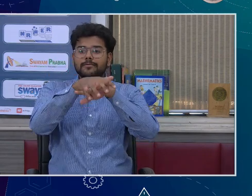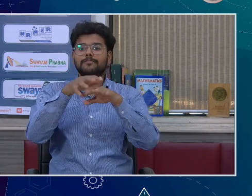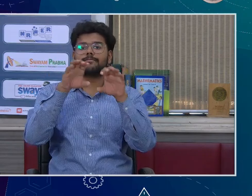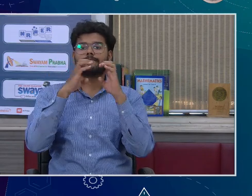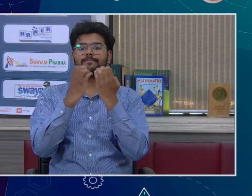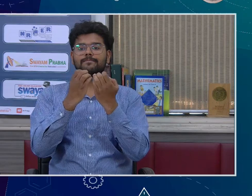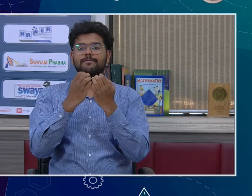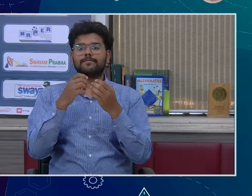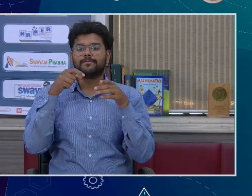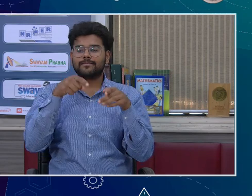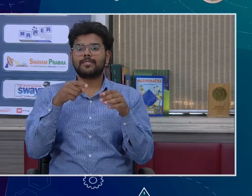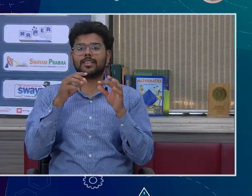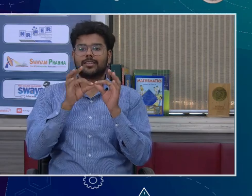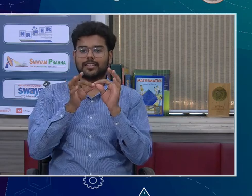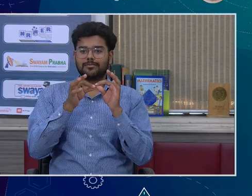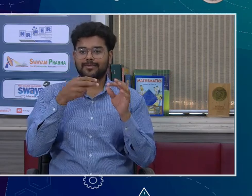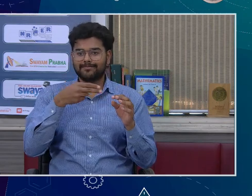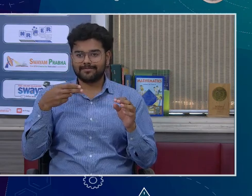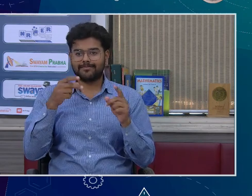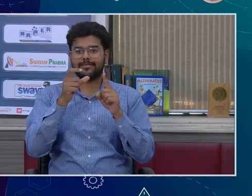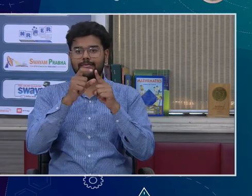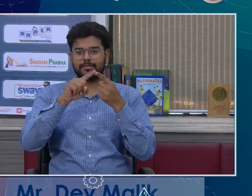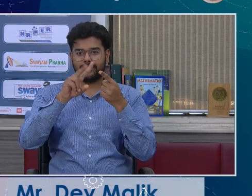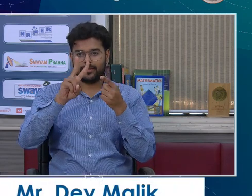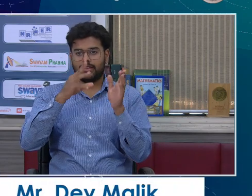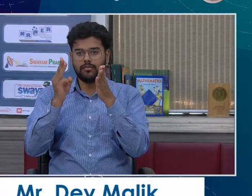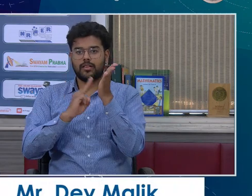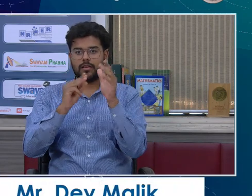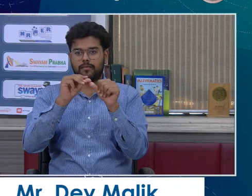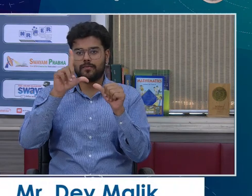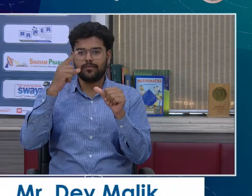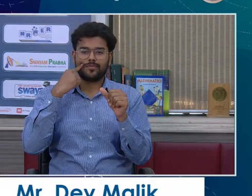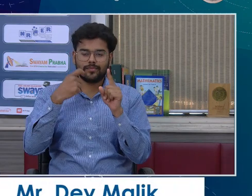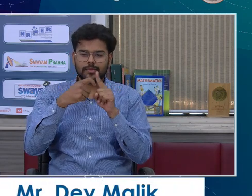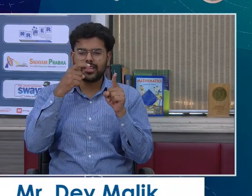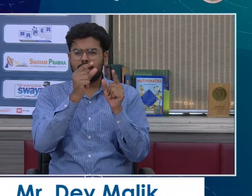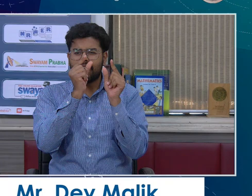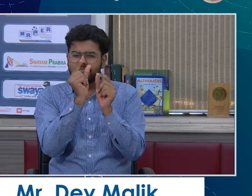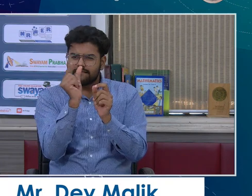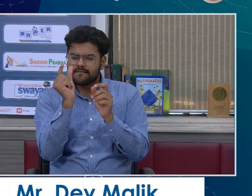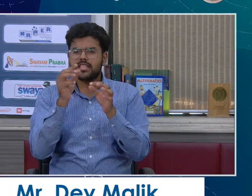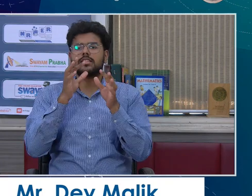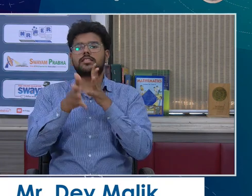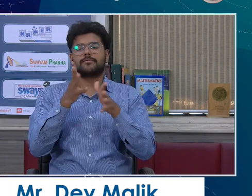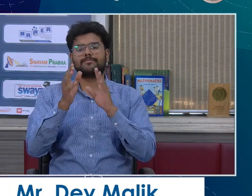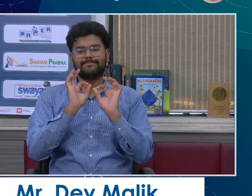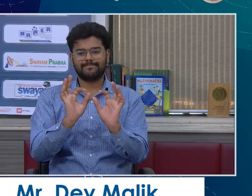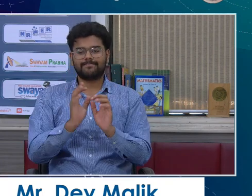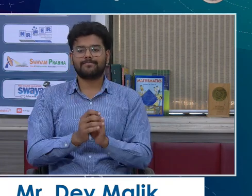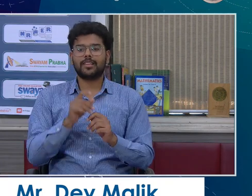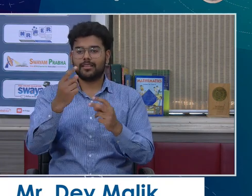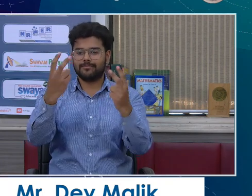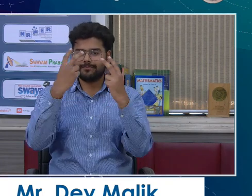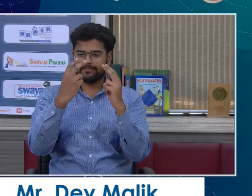Mr. Dev Malik is sharing the screen with me. He's an interpreter. So he will interpret each and everything for all the students and all the viewers of this